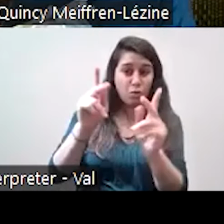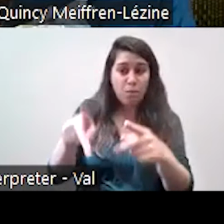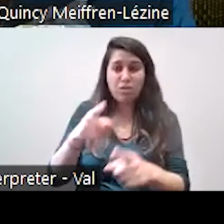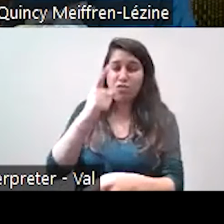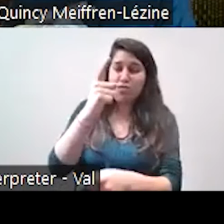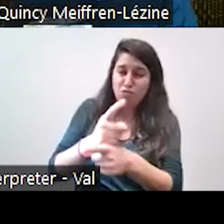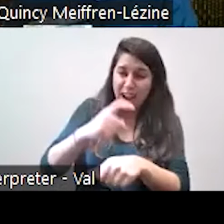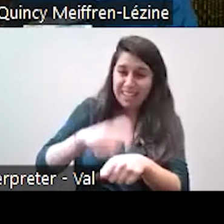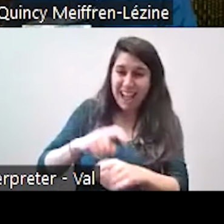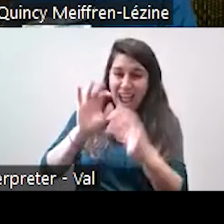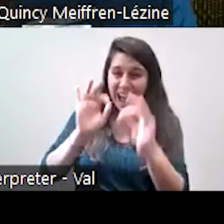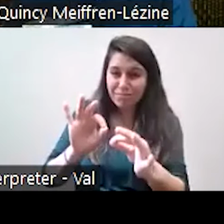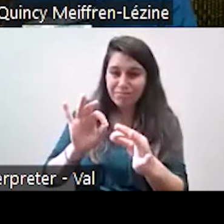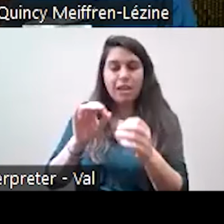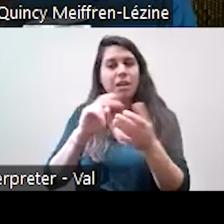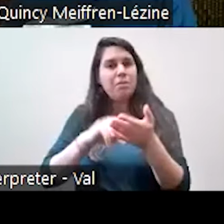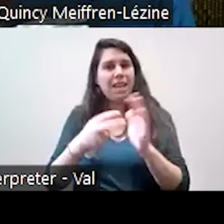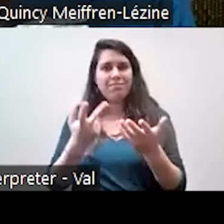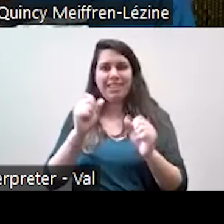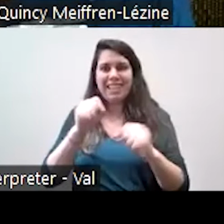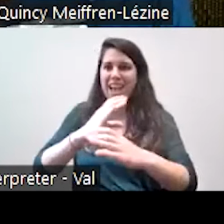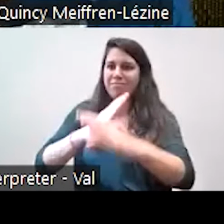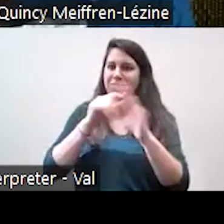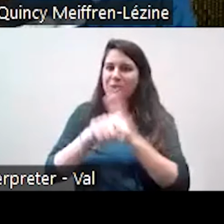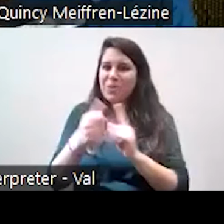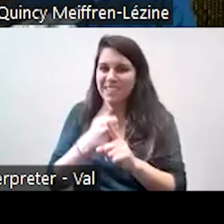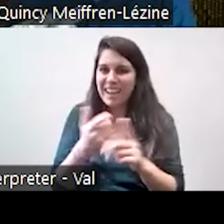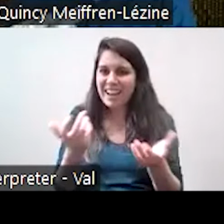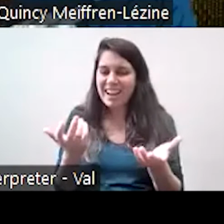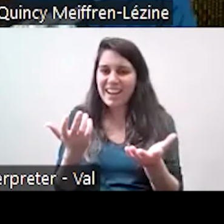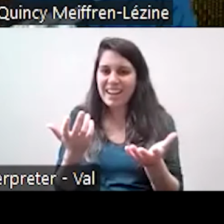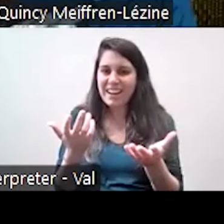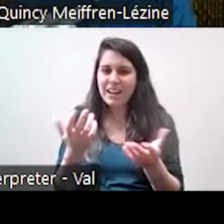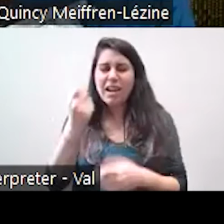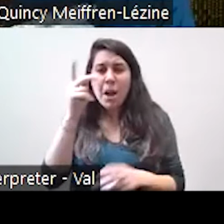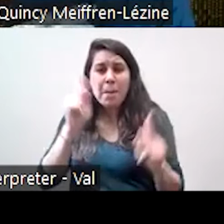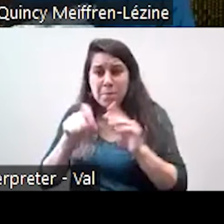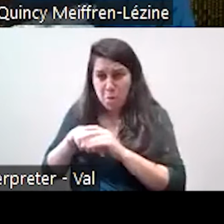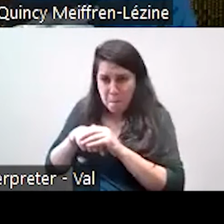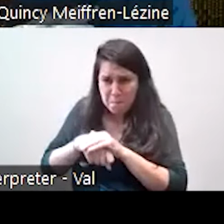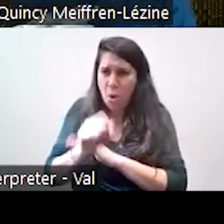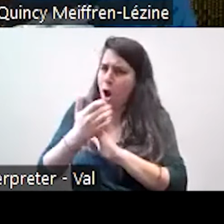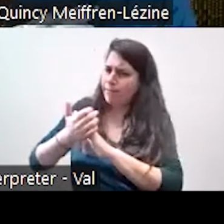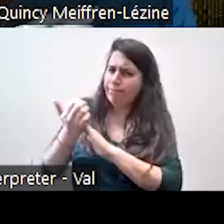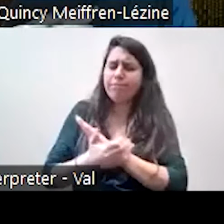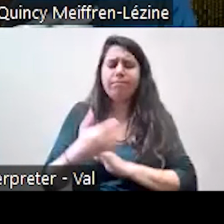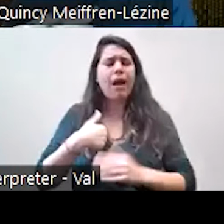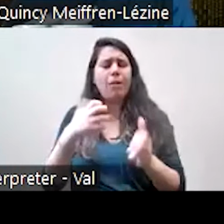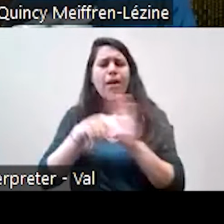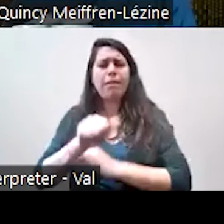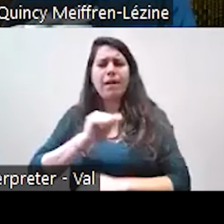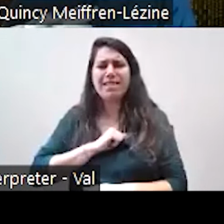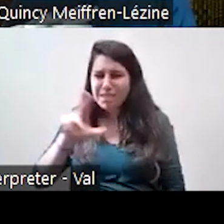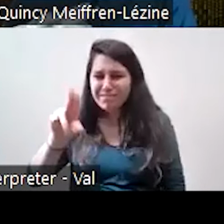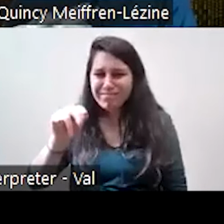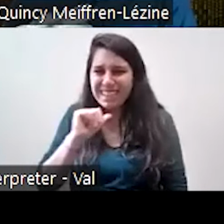then we would have no suicides, because nobody is born suicidal. So at some point, something has happened that